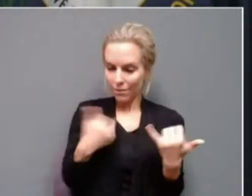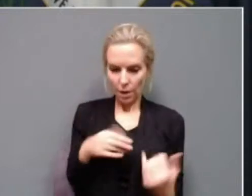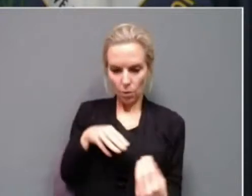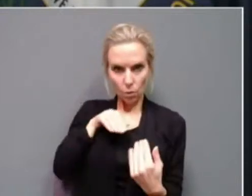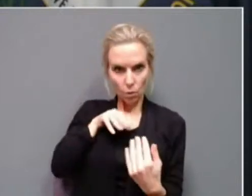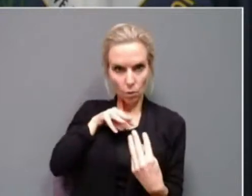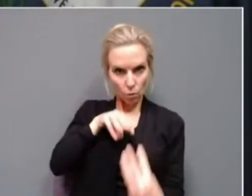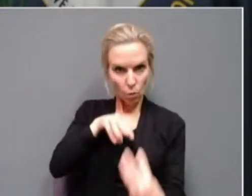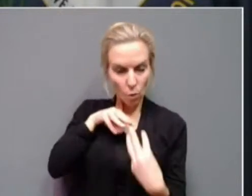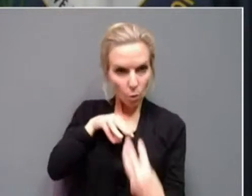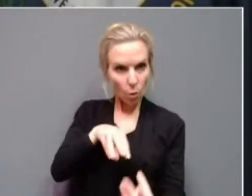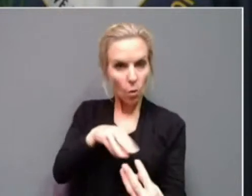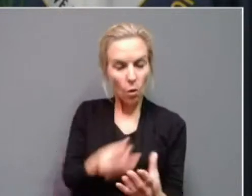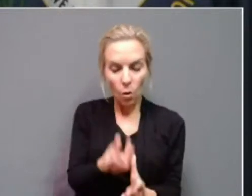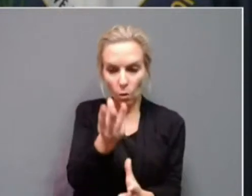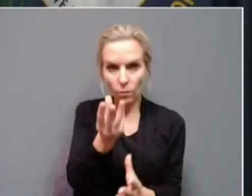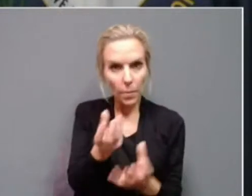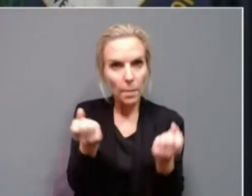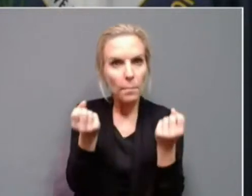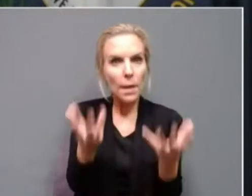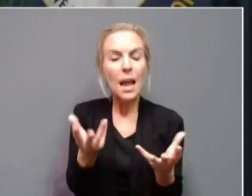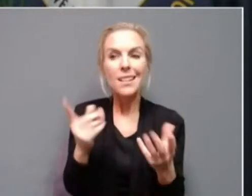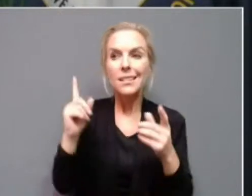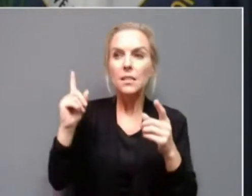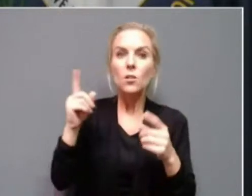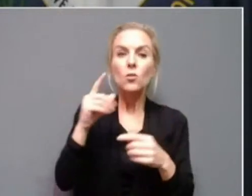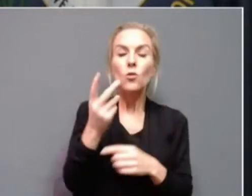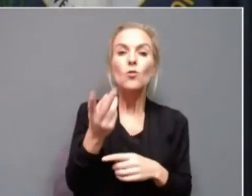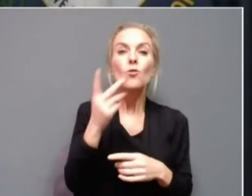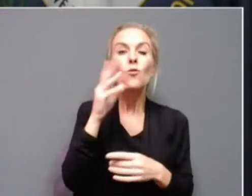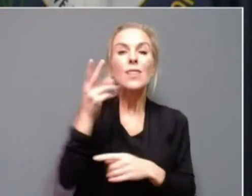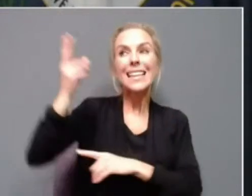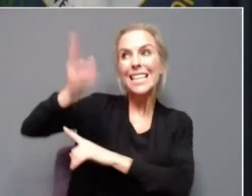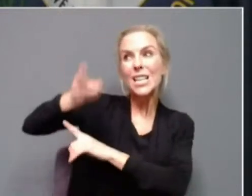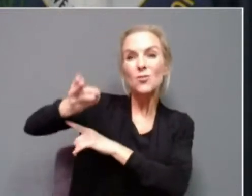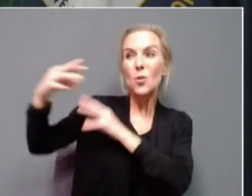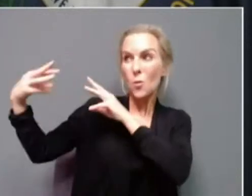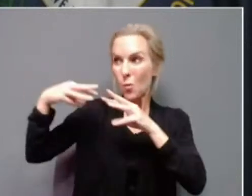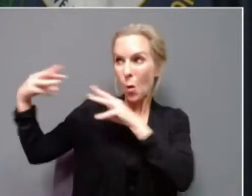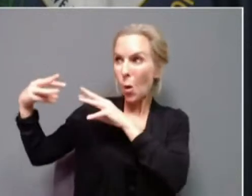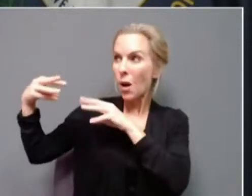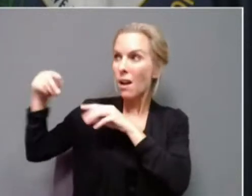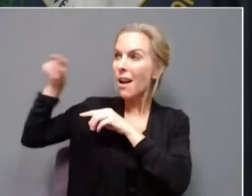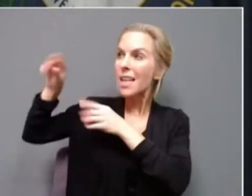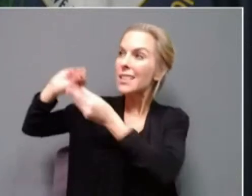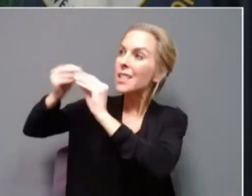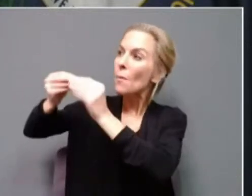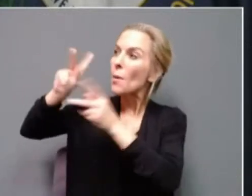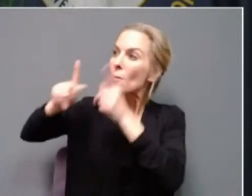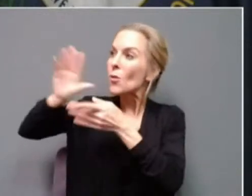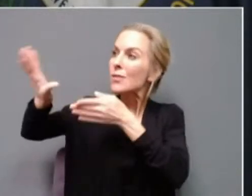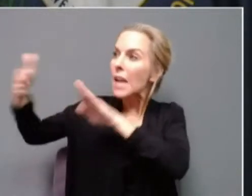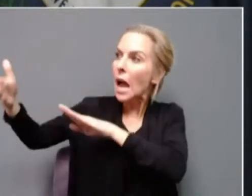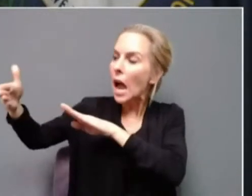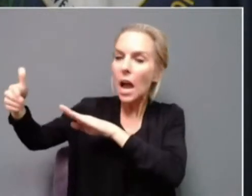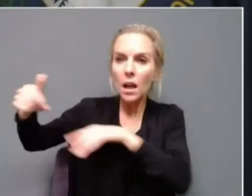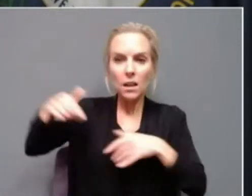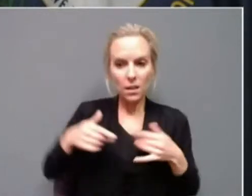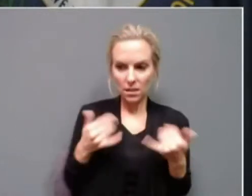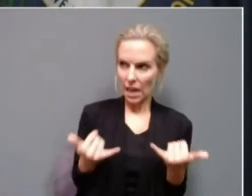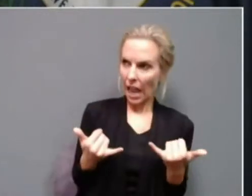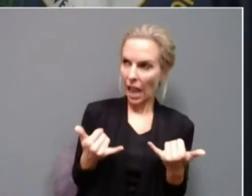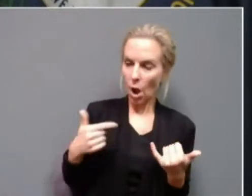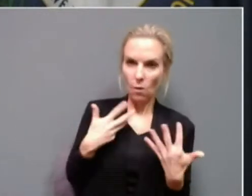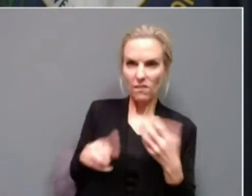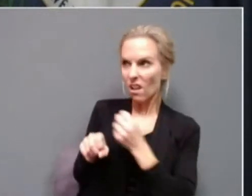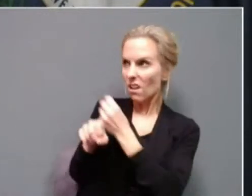people than any 2 wars in Kentucky's history put together. We can end it tomorrow. I'm not sure that's ever been the